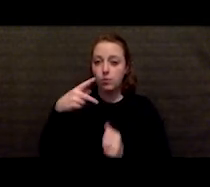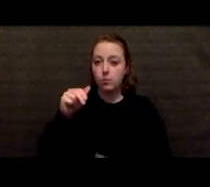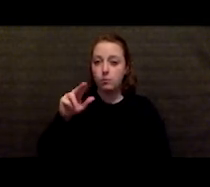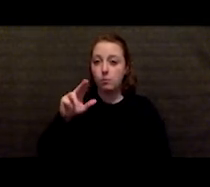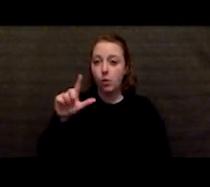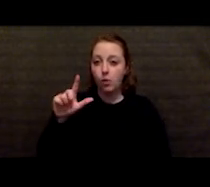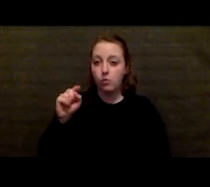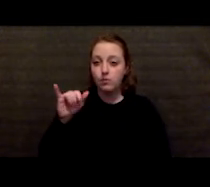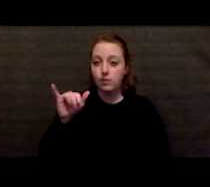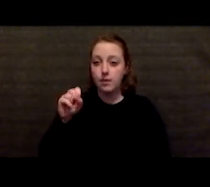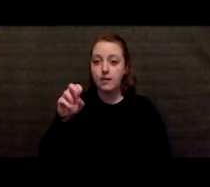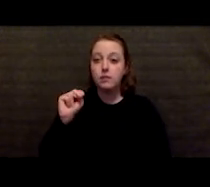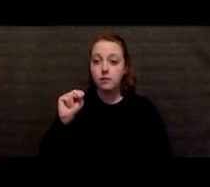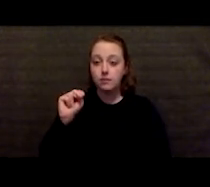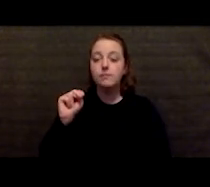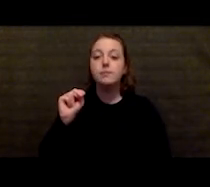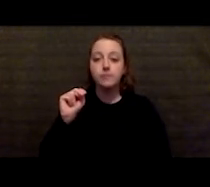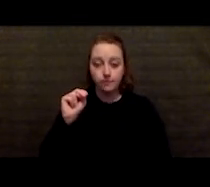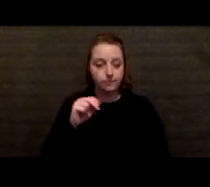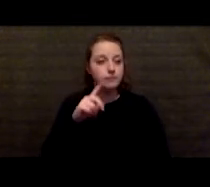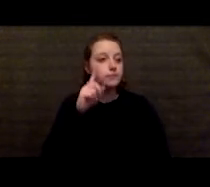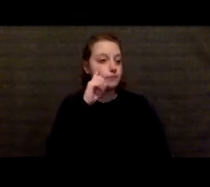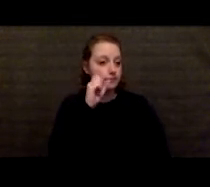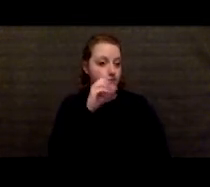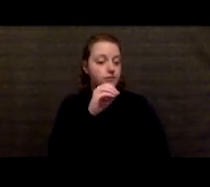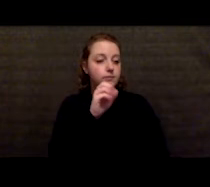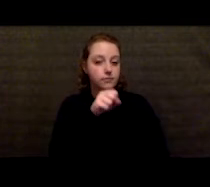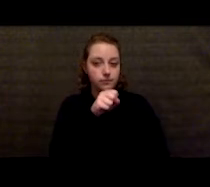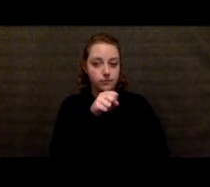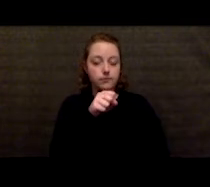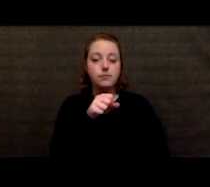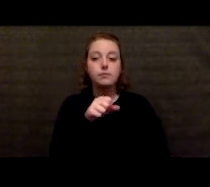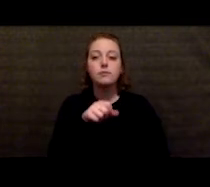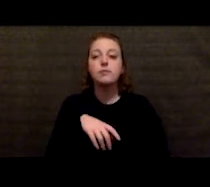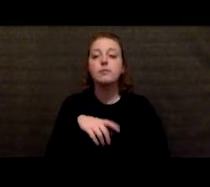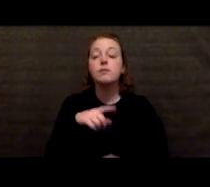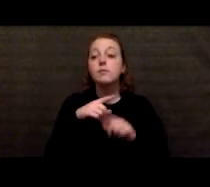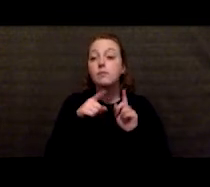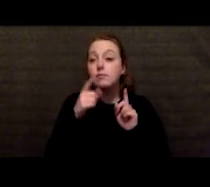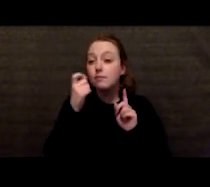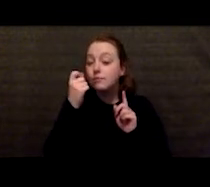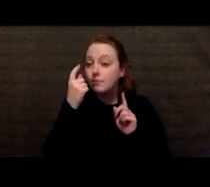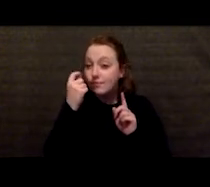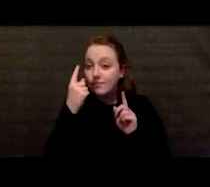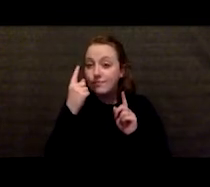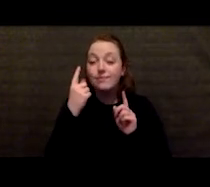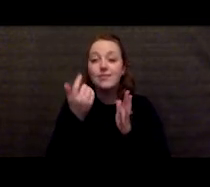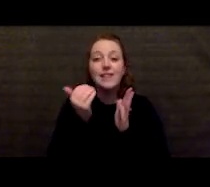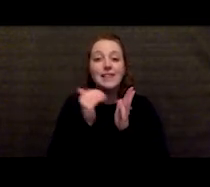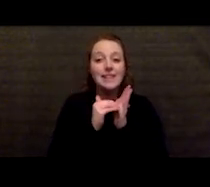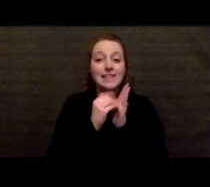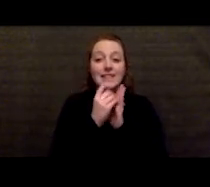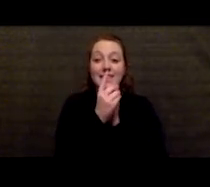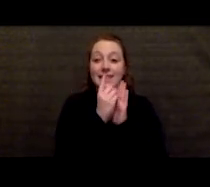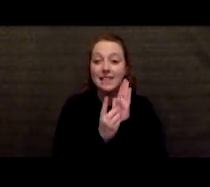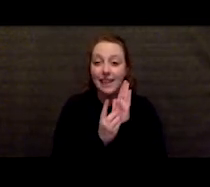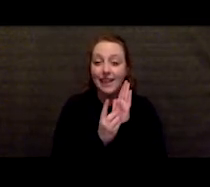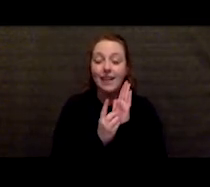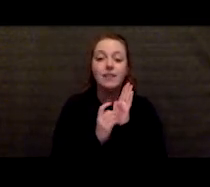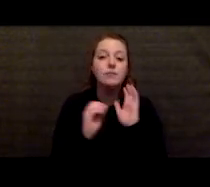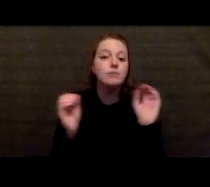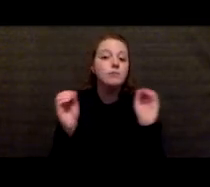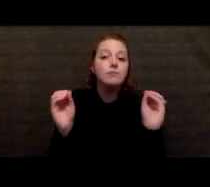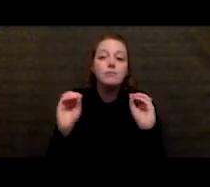I believe the track is over there at the new Paul Tyson Field, but no other design plans specifically have been made.